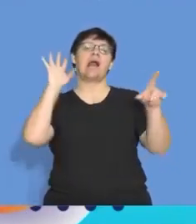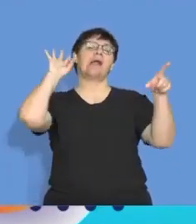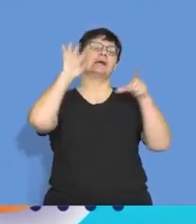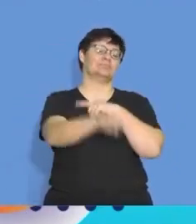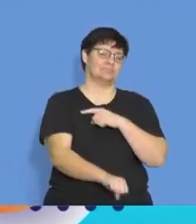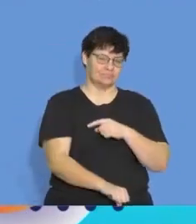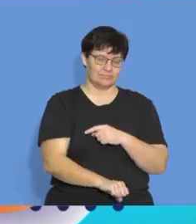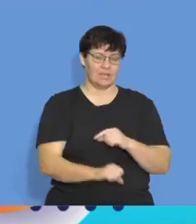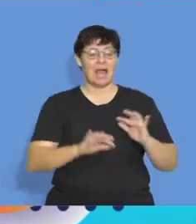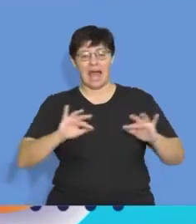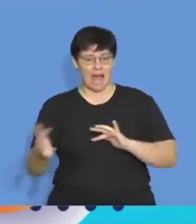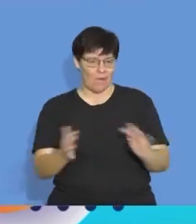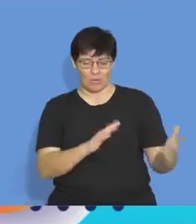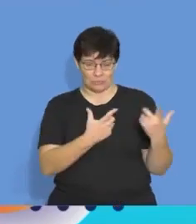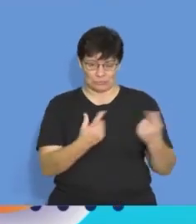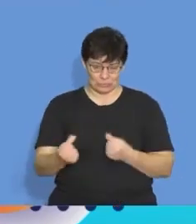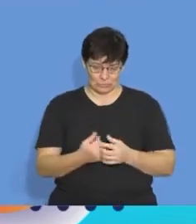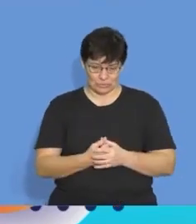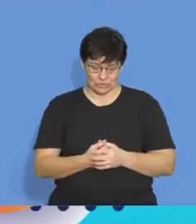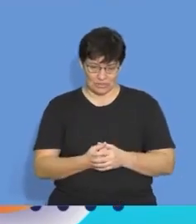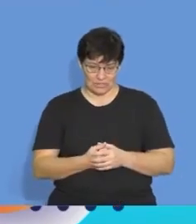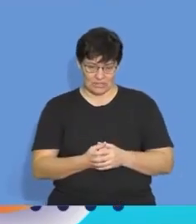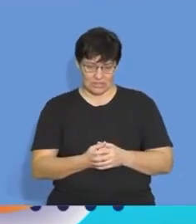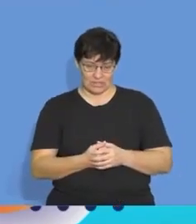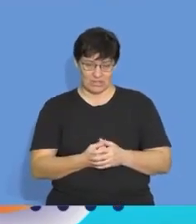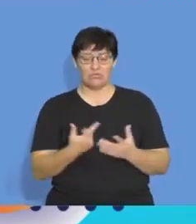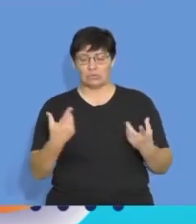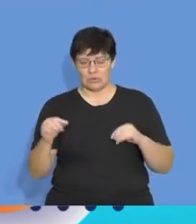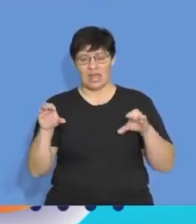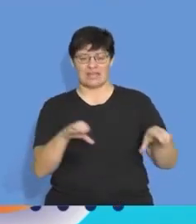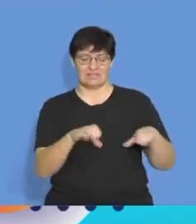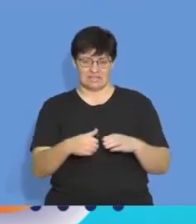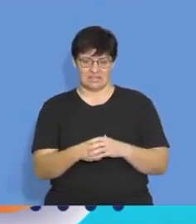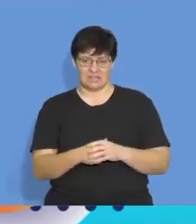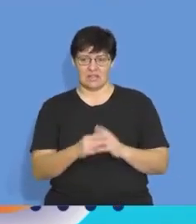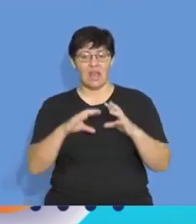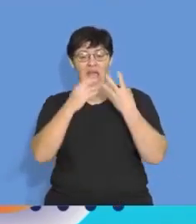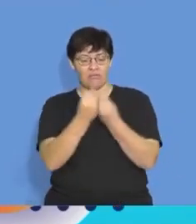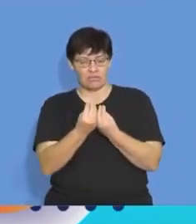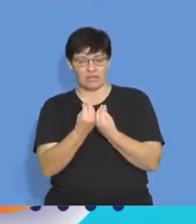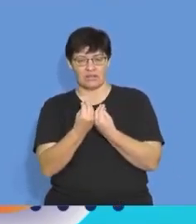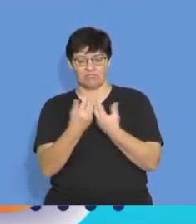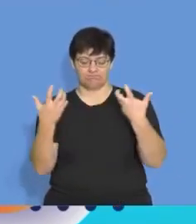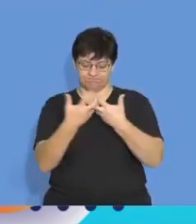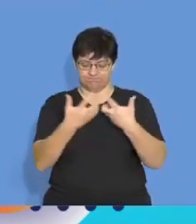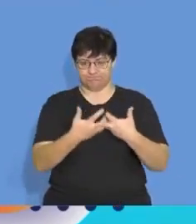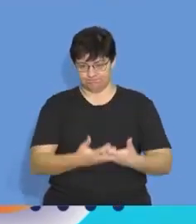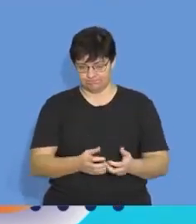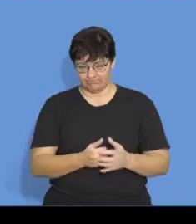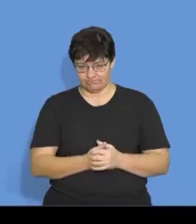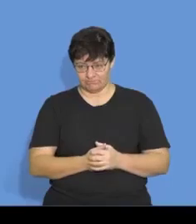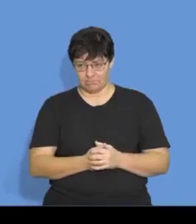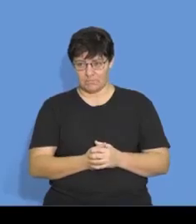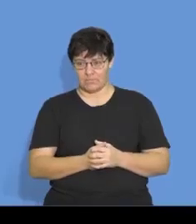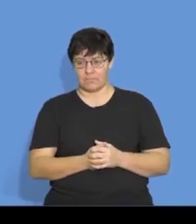indication of how to deal with it when you are doing an activity where everything is combined. Okay, the next